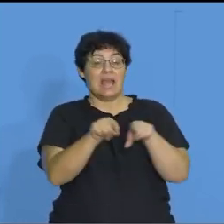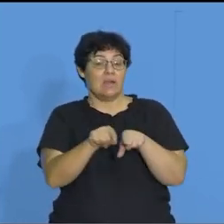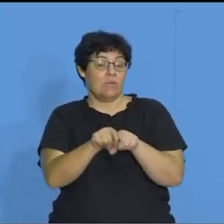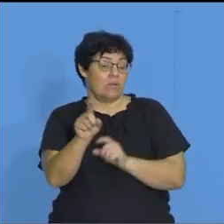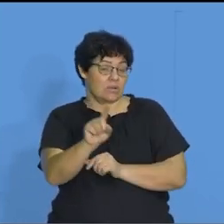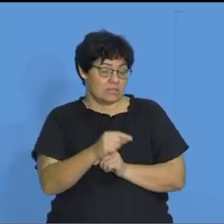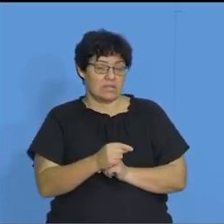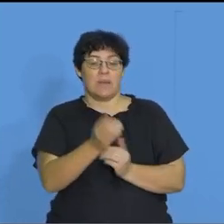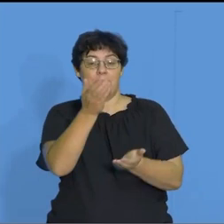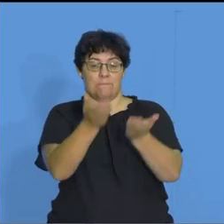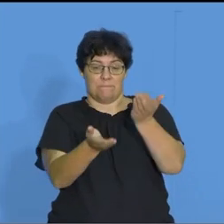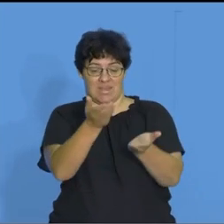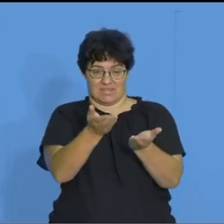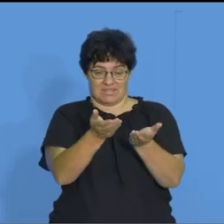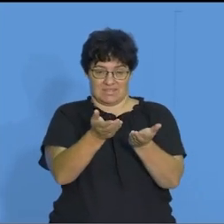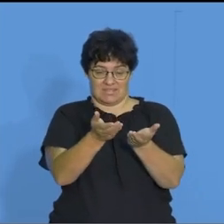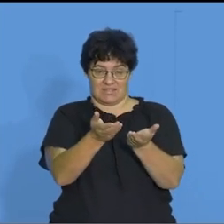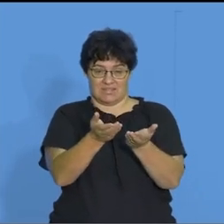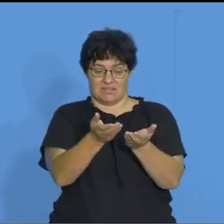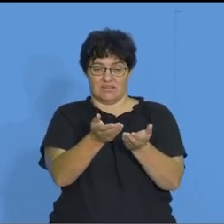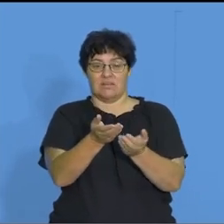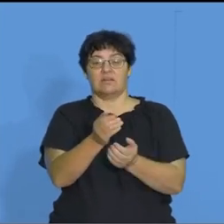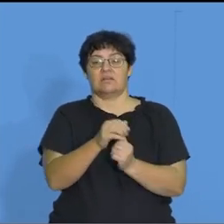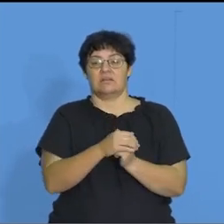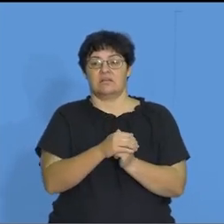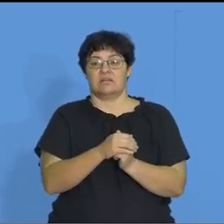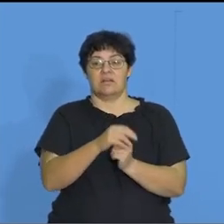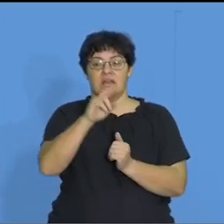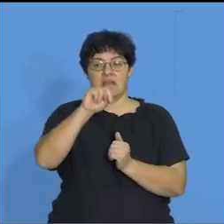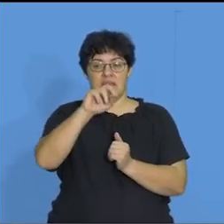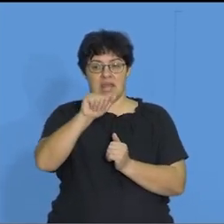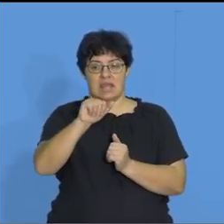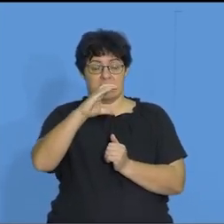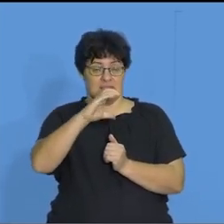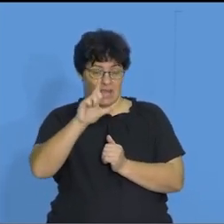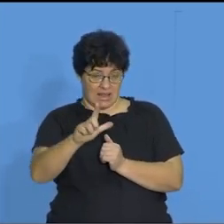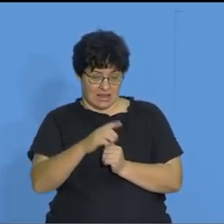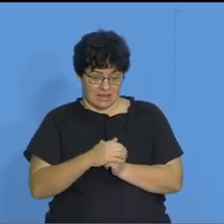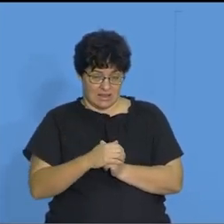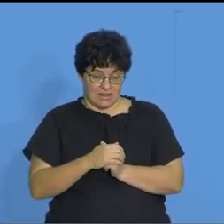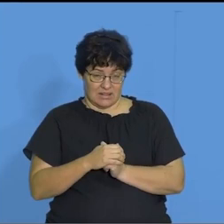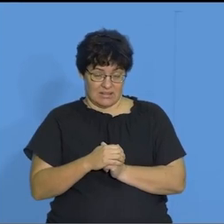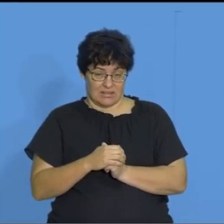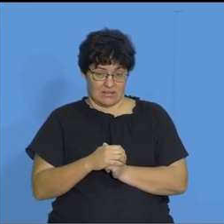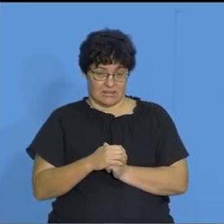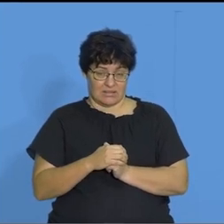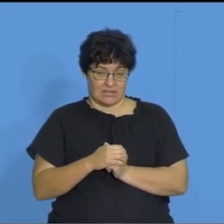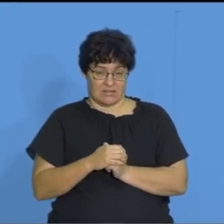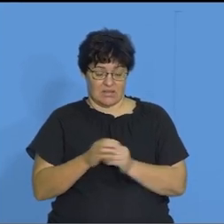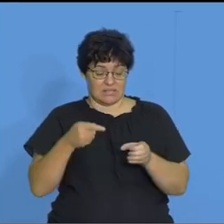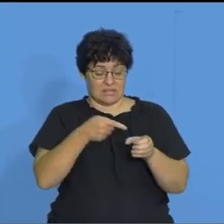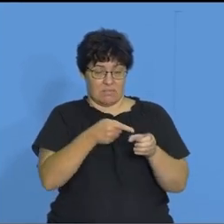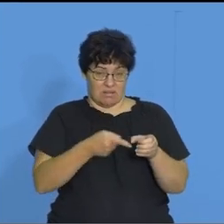to mass of sodium chloride, which is table salt in this case, okay, in sample,